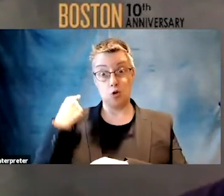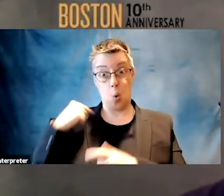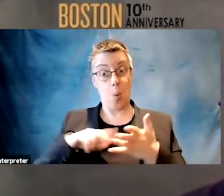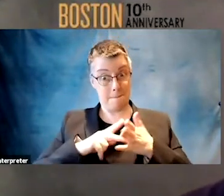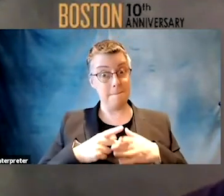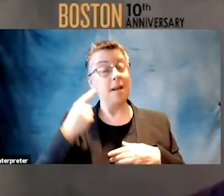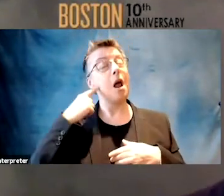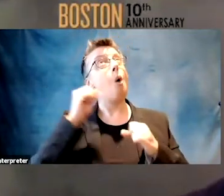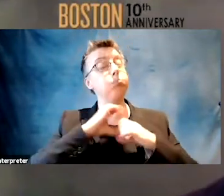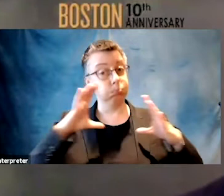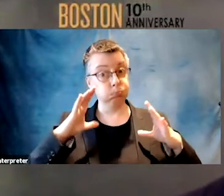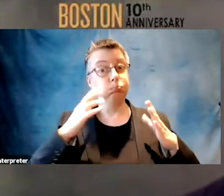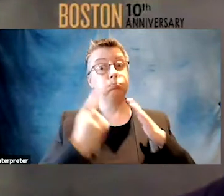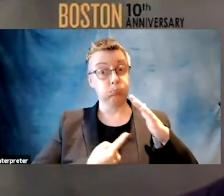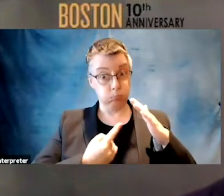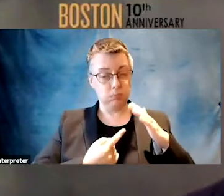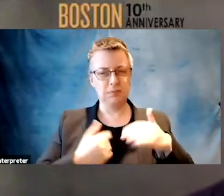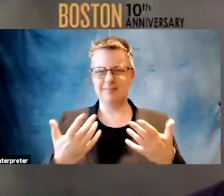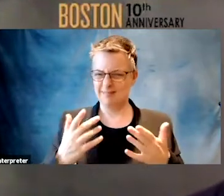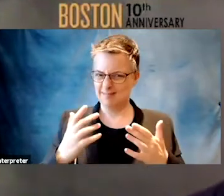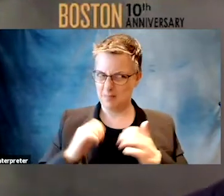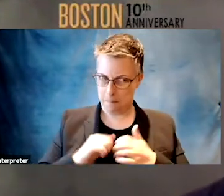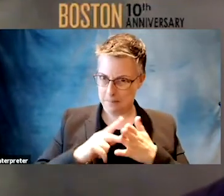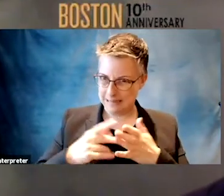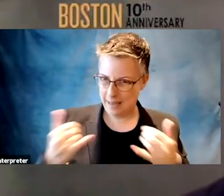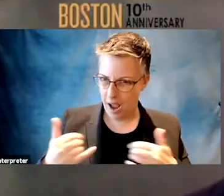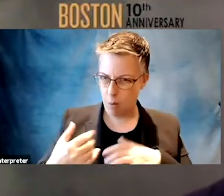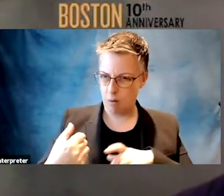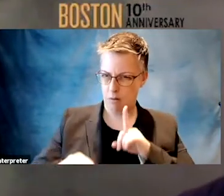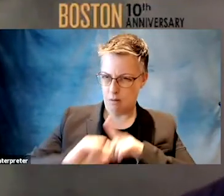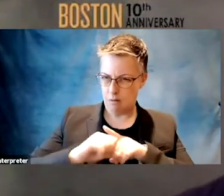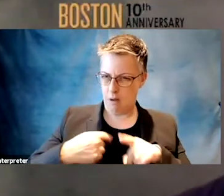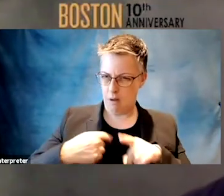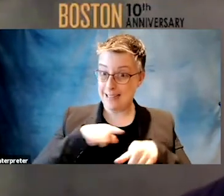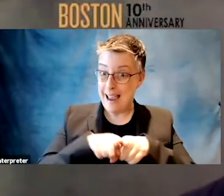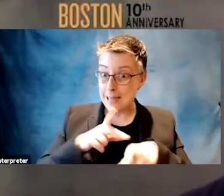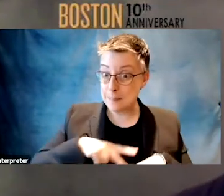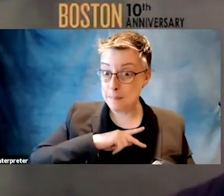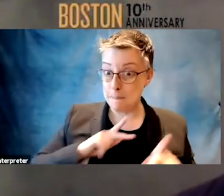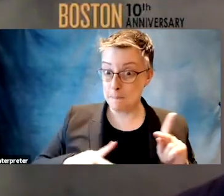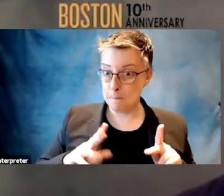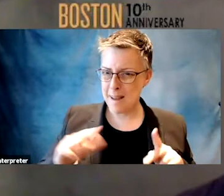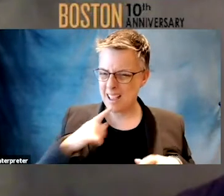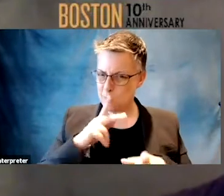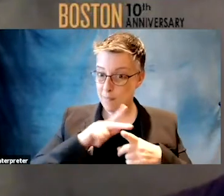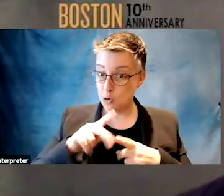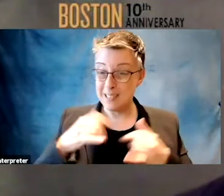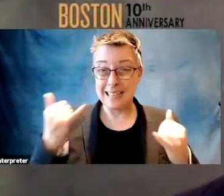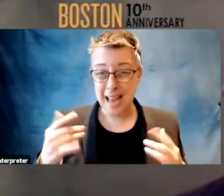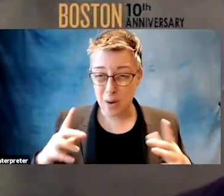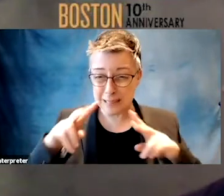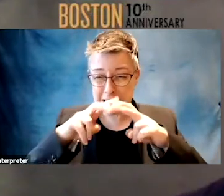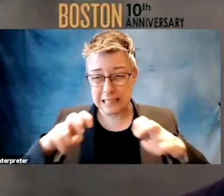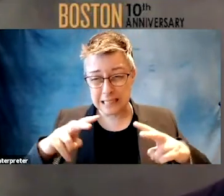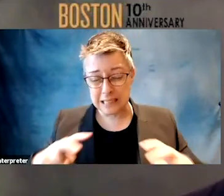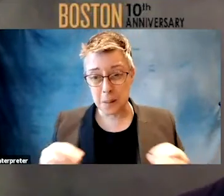how it affects us as individuals and as professionals has come under more scrutiny than we had ever imagined